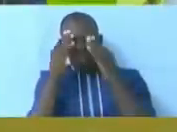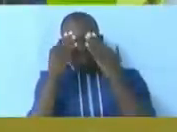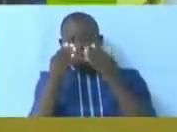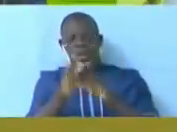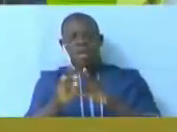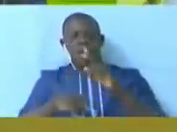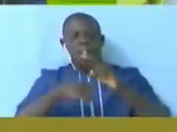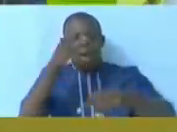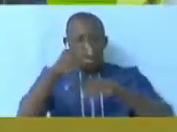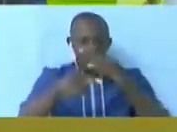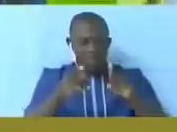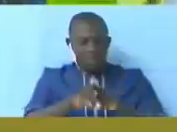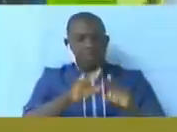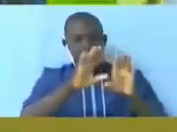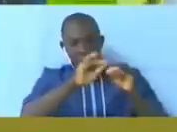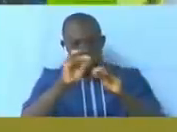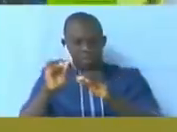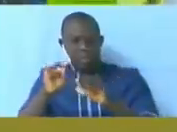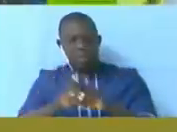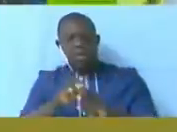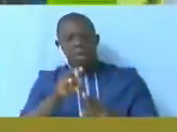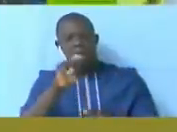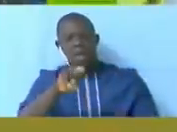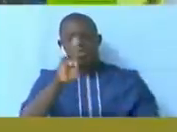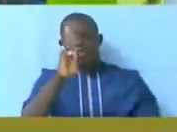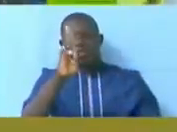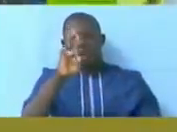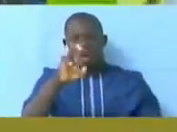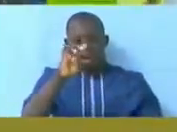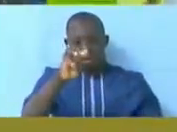it was after the events that Numo informed him